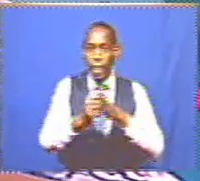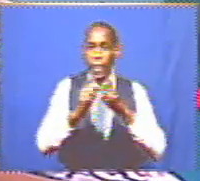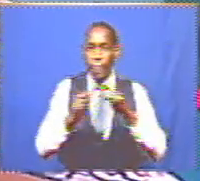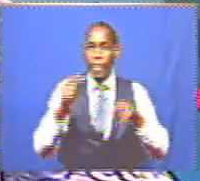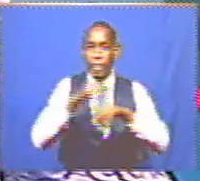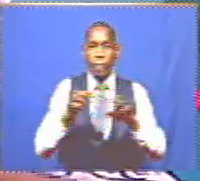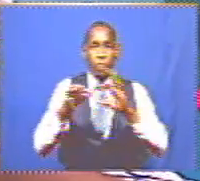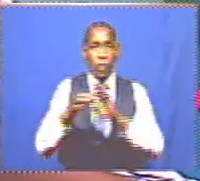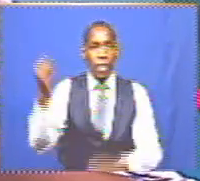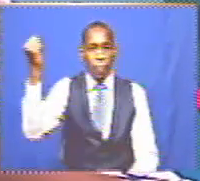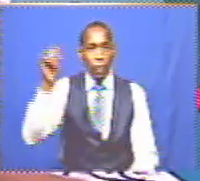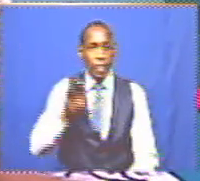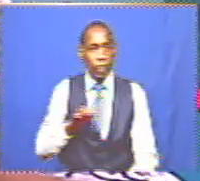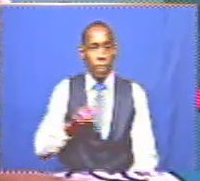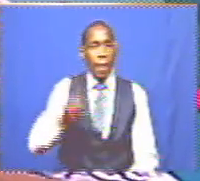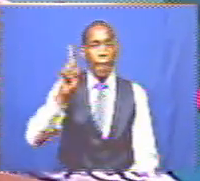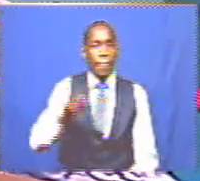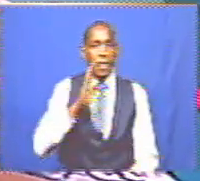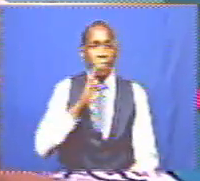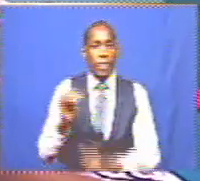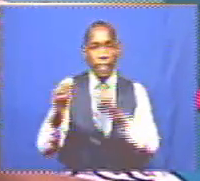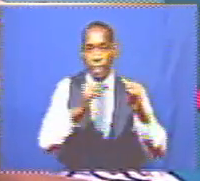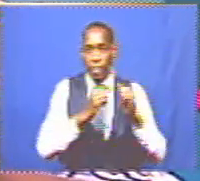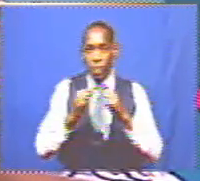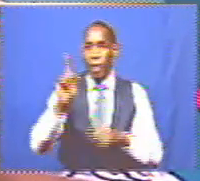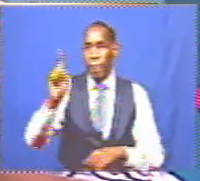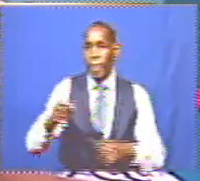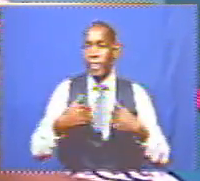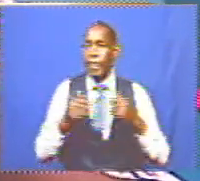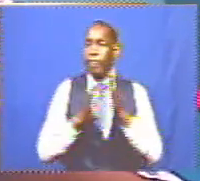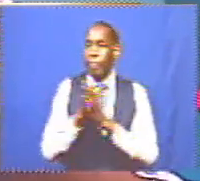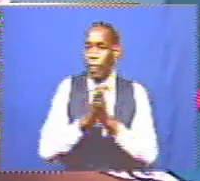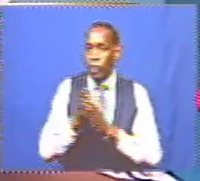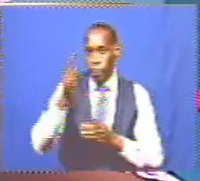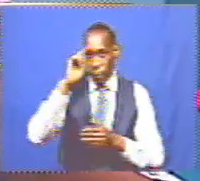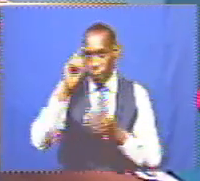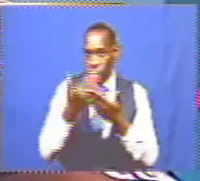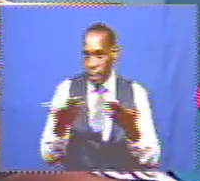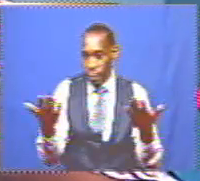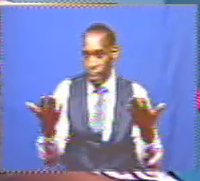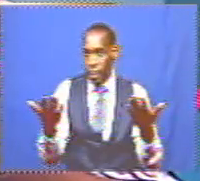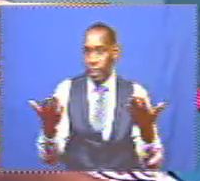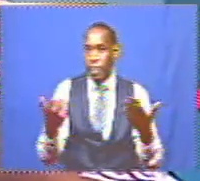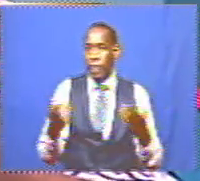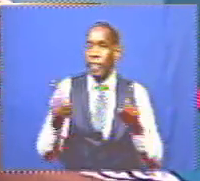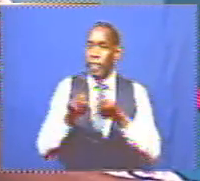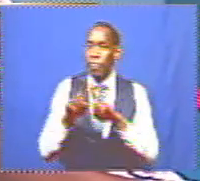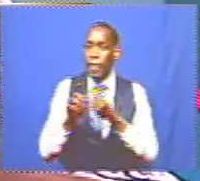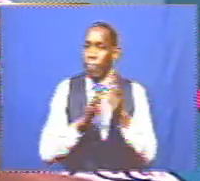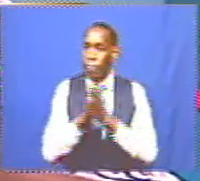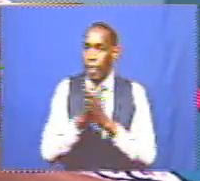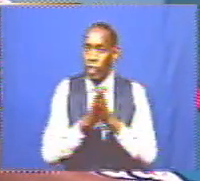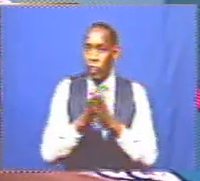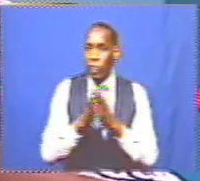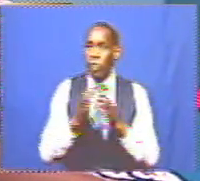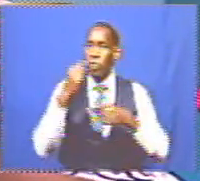as a woman, you must be strong, you must have a passion for something, and that passion I've carried out, and